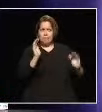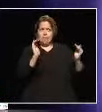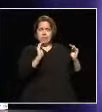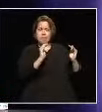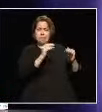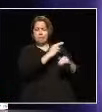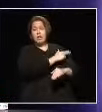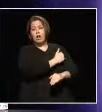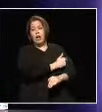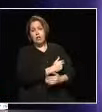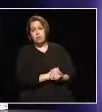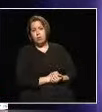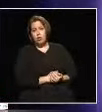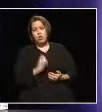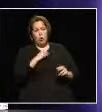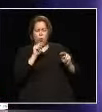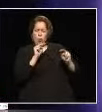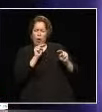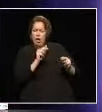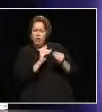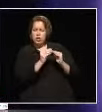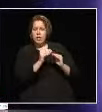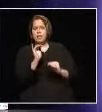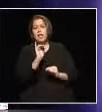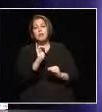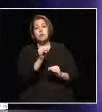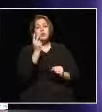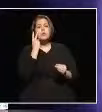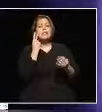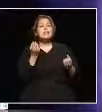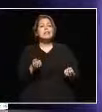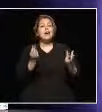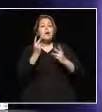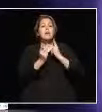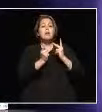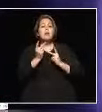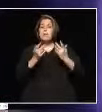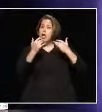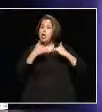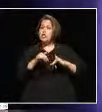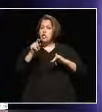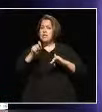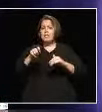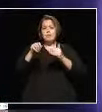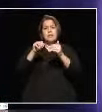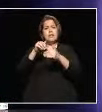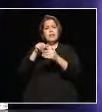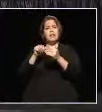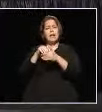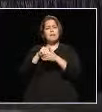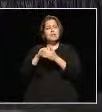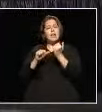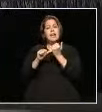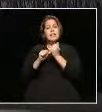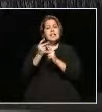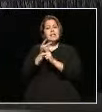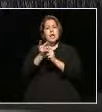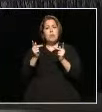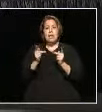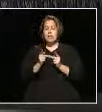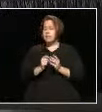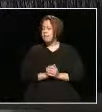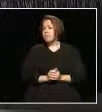So we watch that number also to see how many people are still having to be in assisted care. And I'll